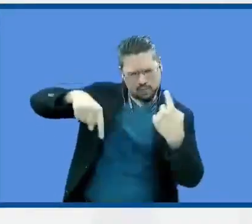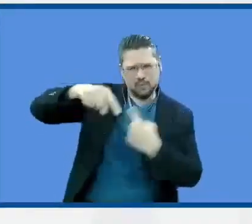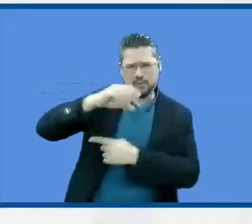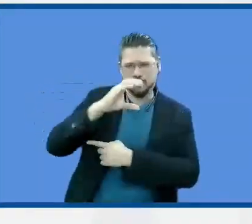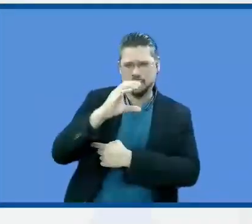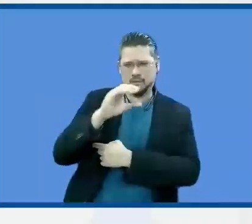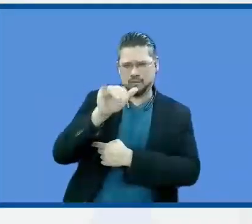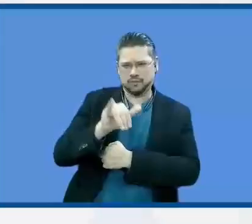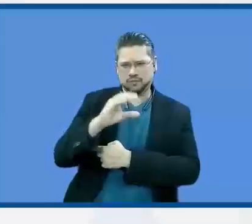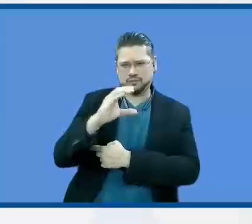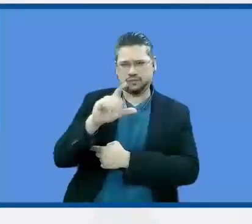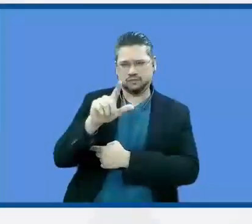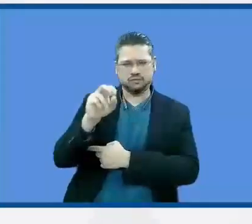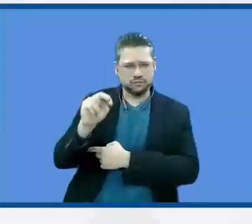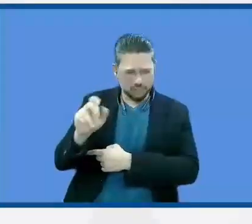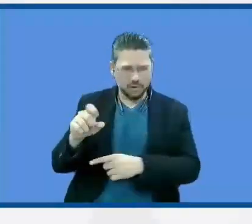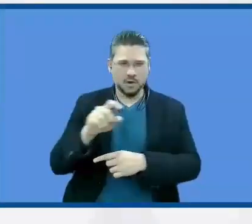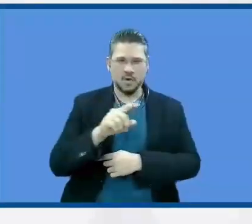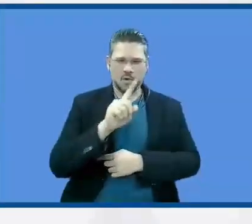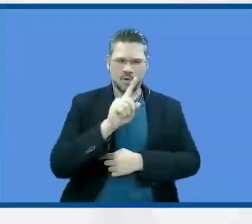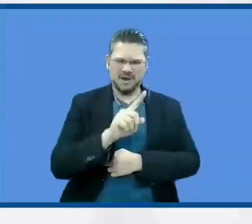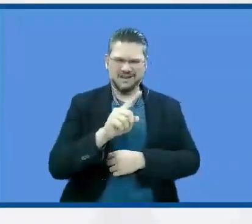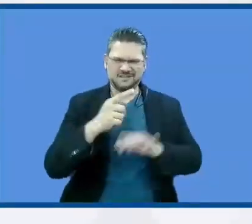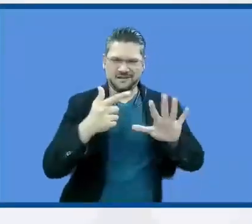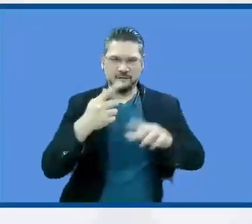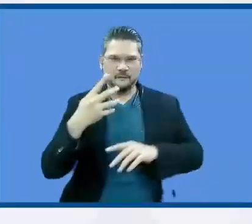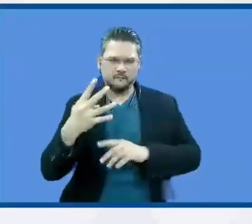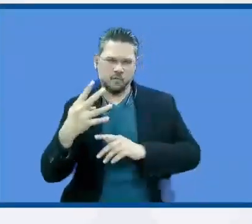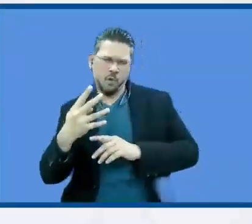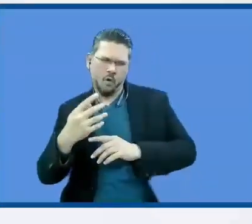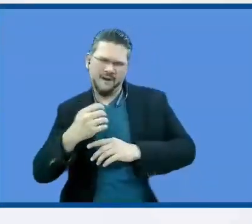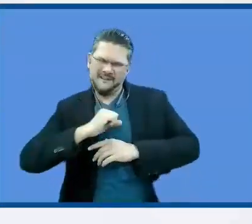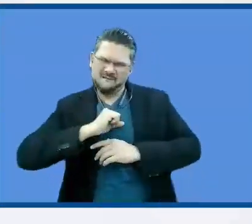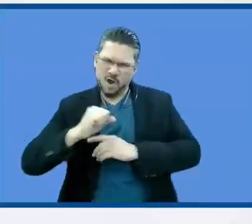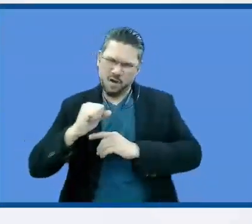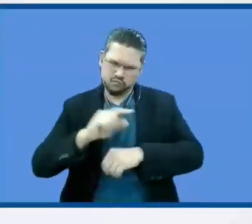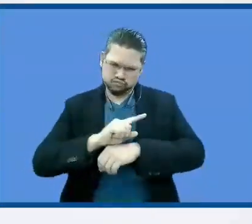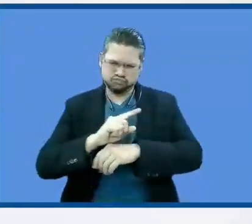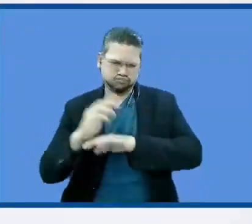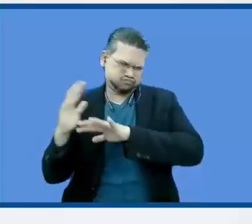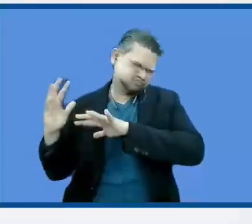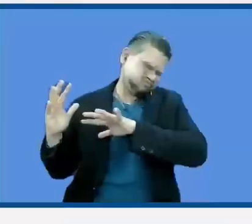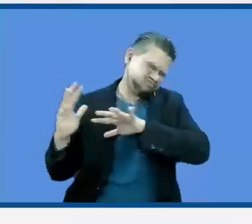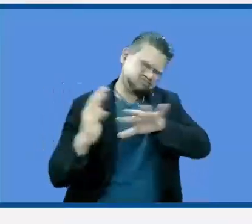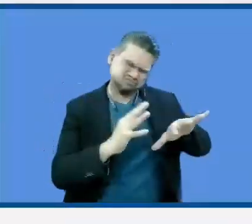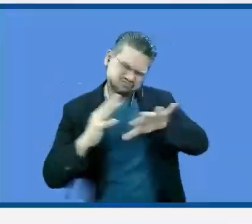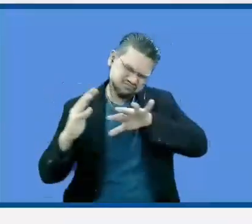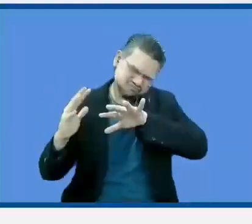winds, and also was at the south of the country for over 10